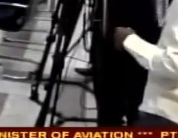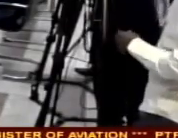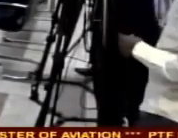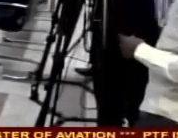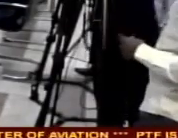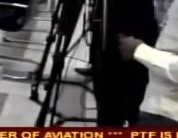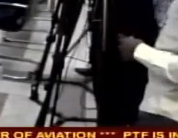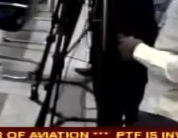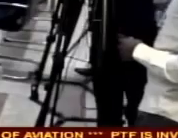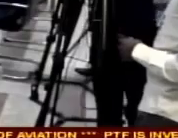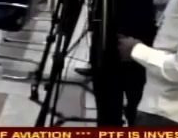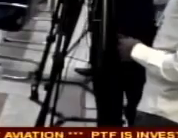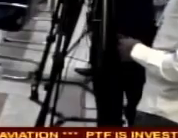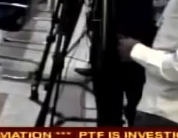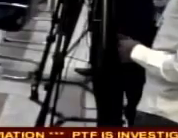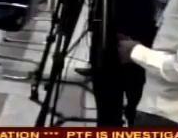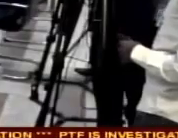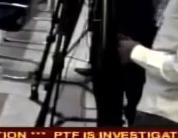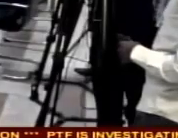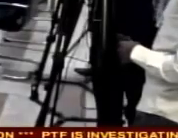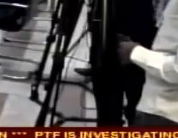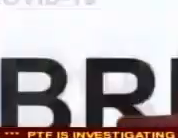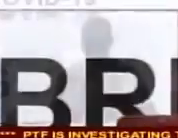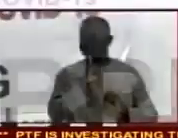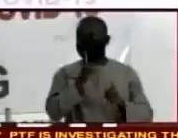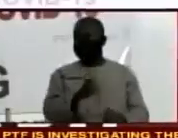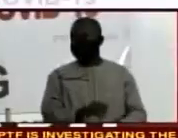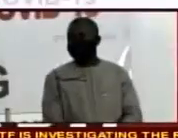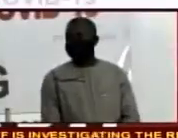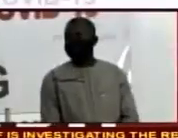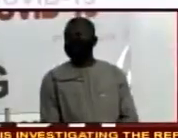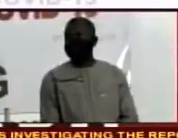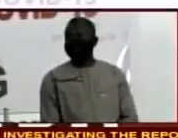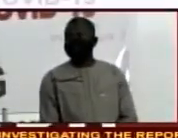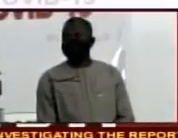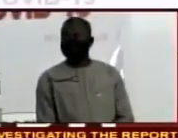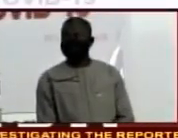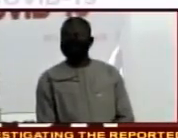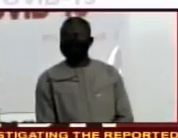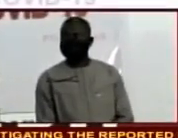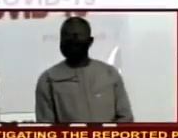Thank you. I think most of the questions have been answered. I will just